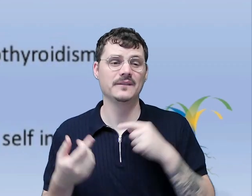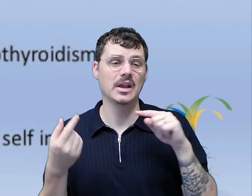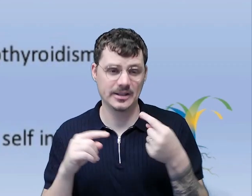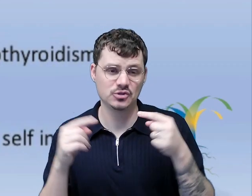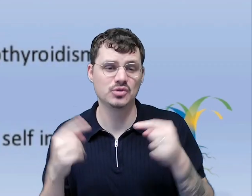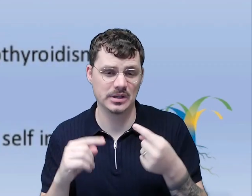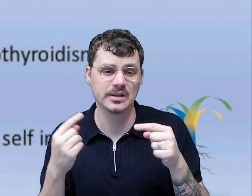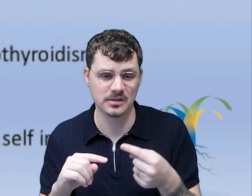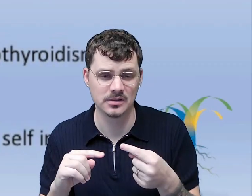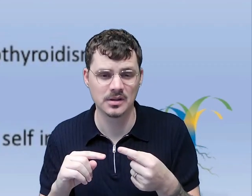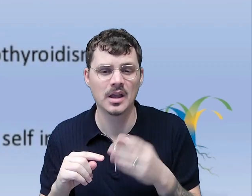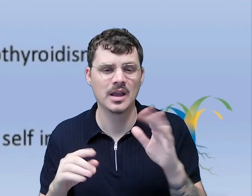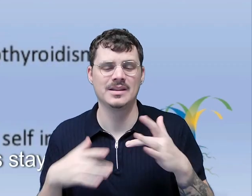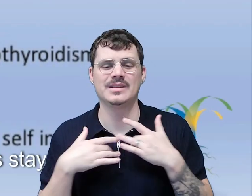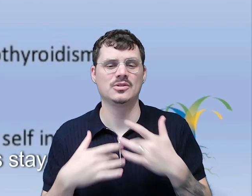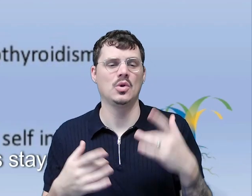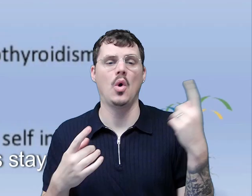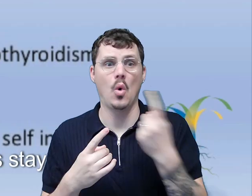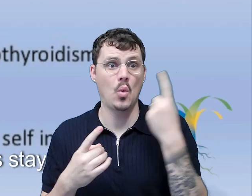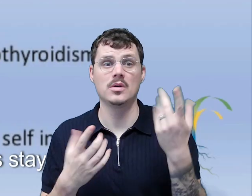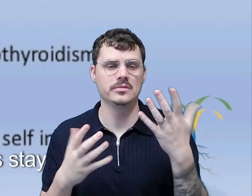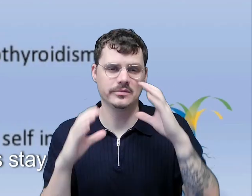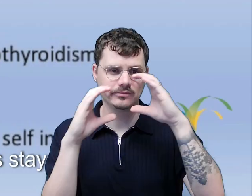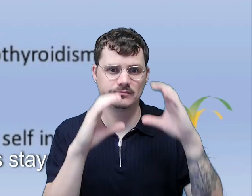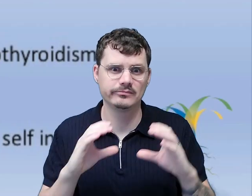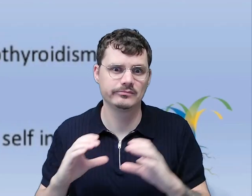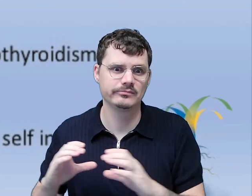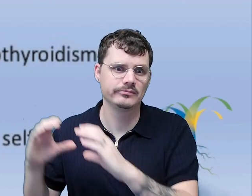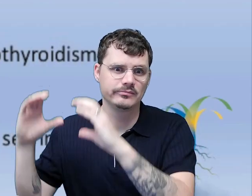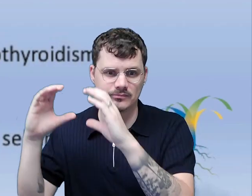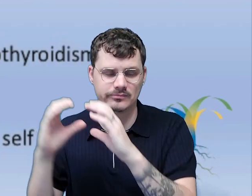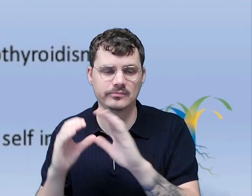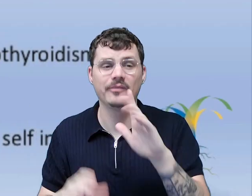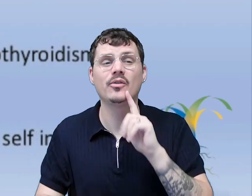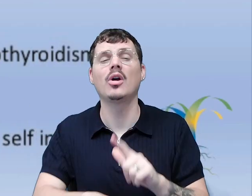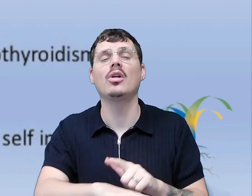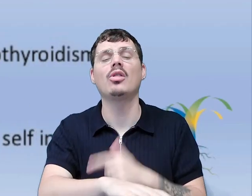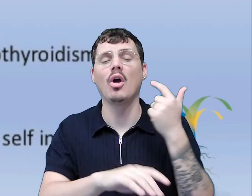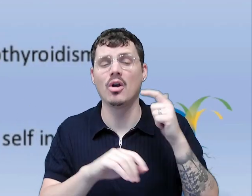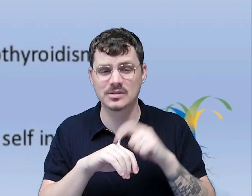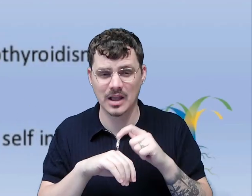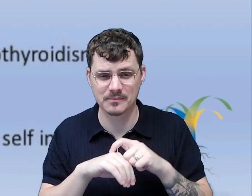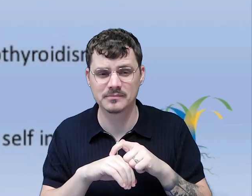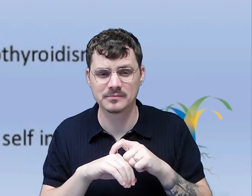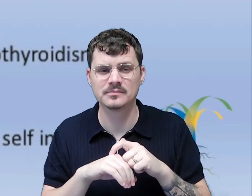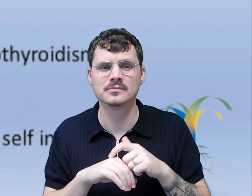have extreme self-injury, and they have a tendency to always stay up all night. And for a long